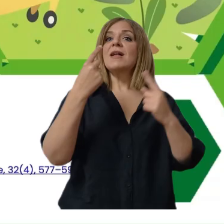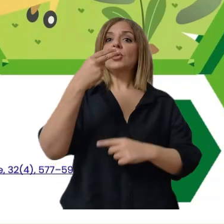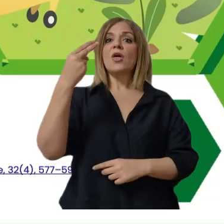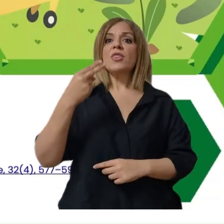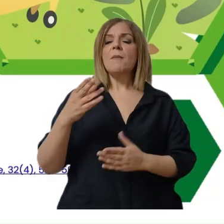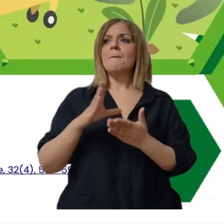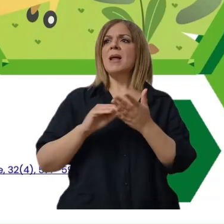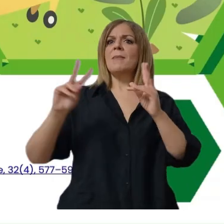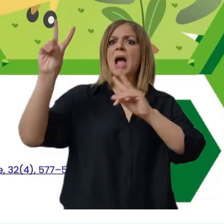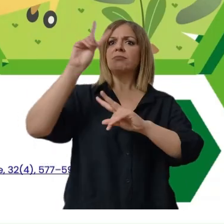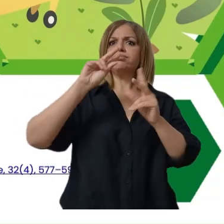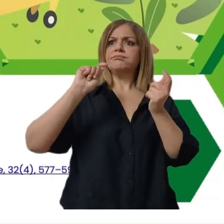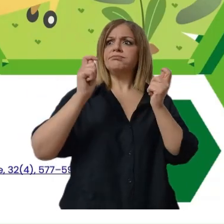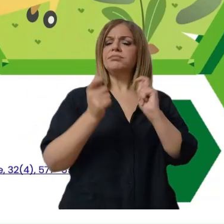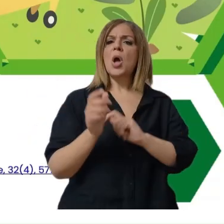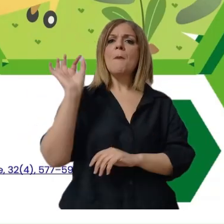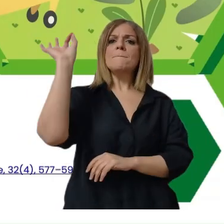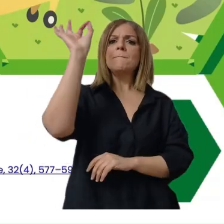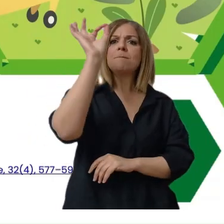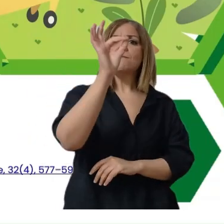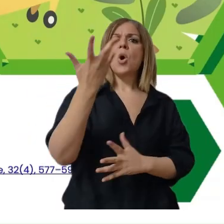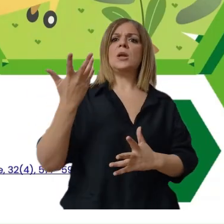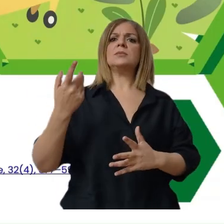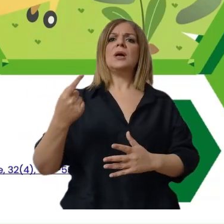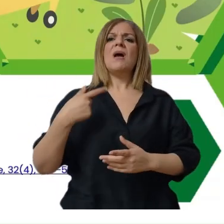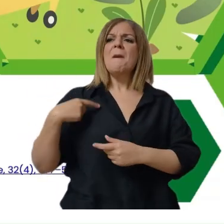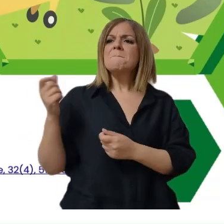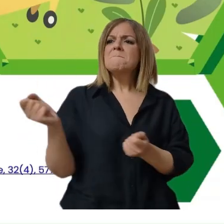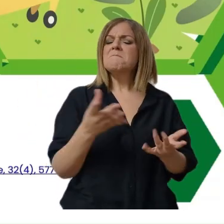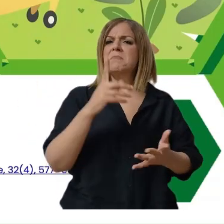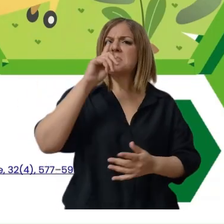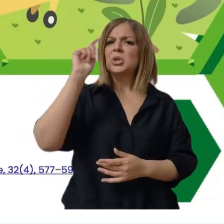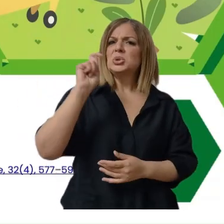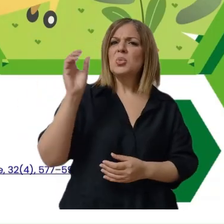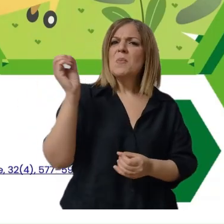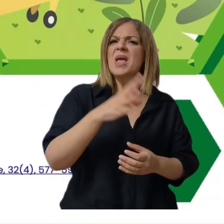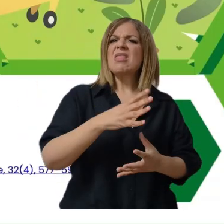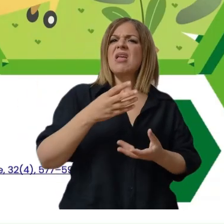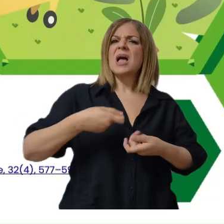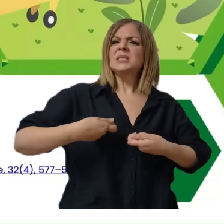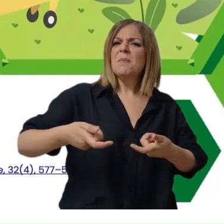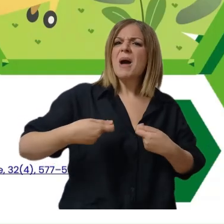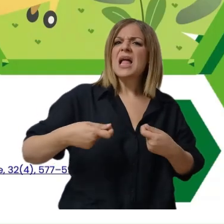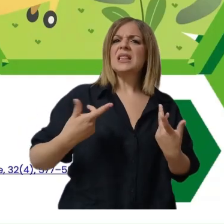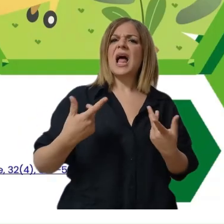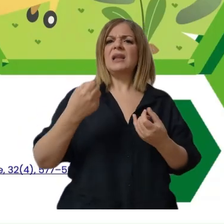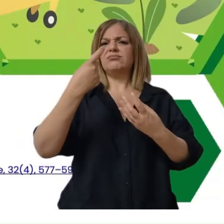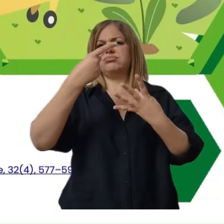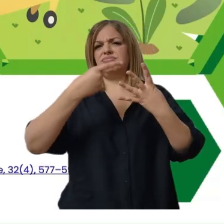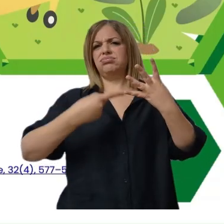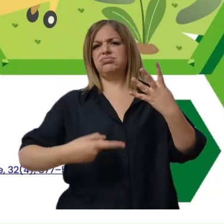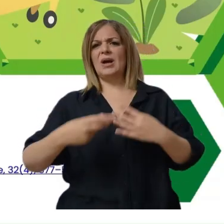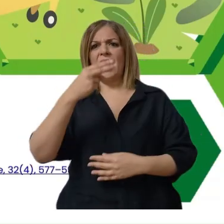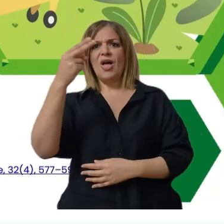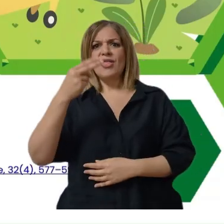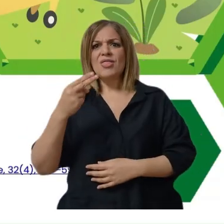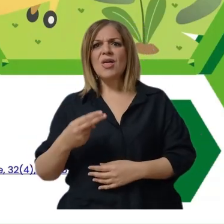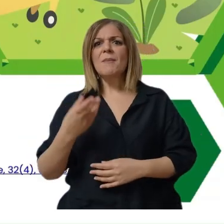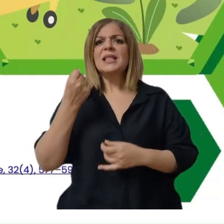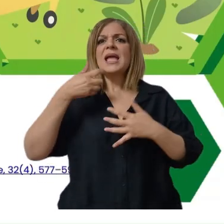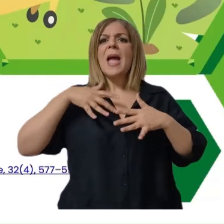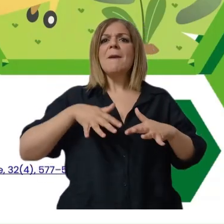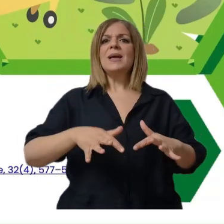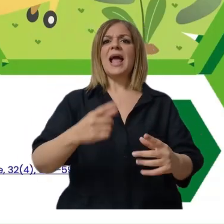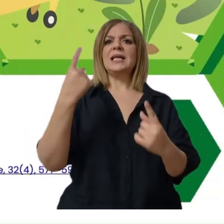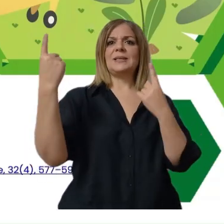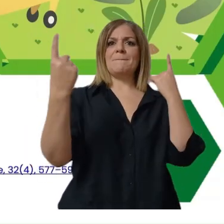such as climate change, pollution, waste management, and all these kind of things that affect our